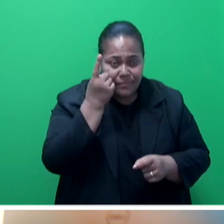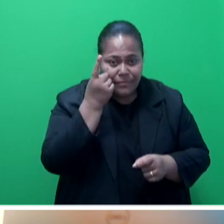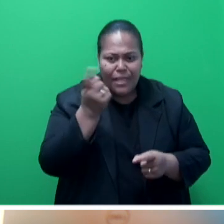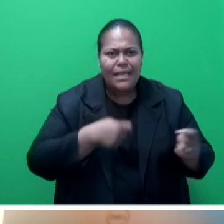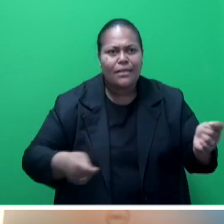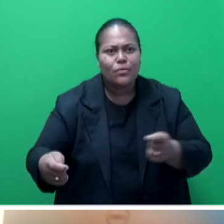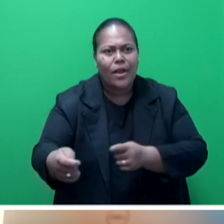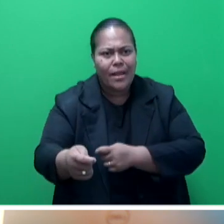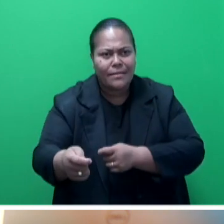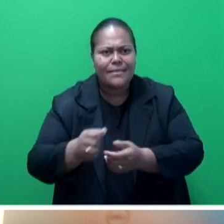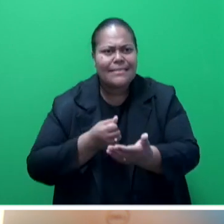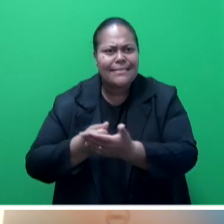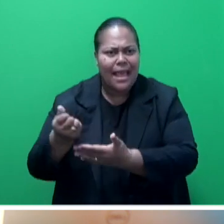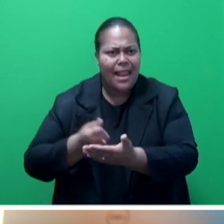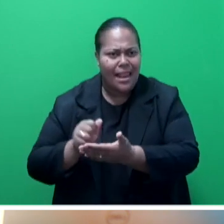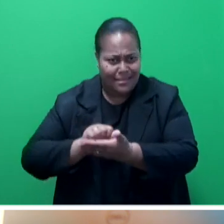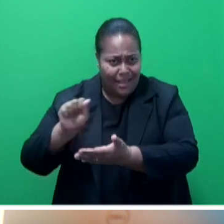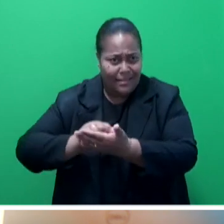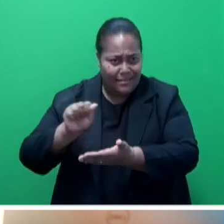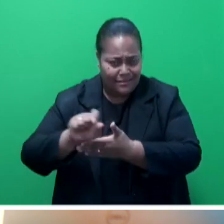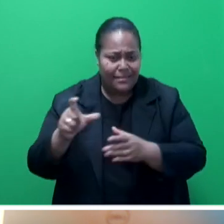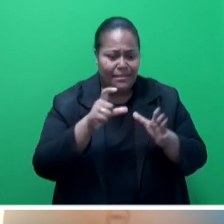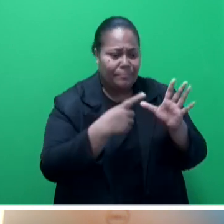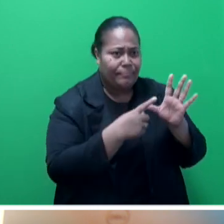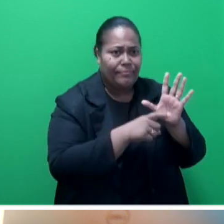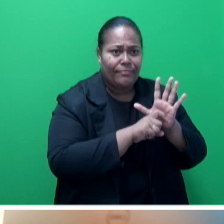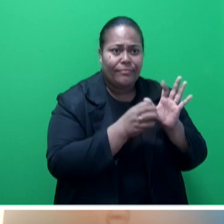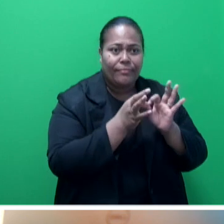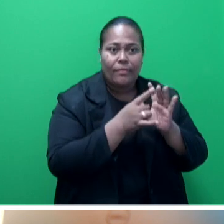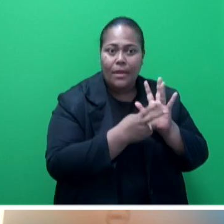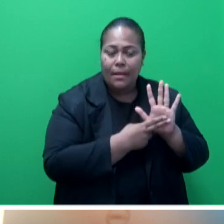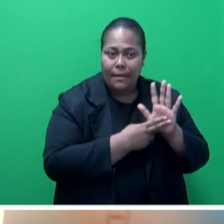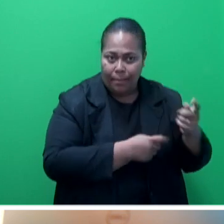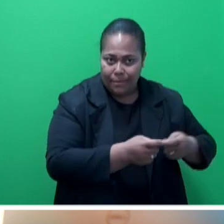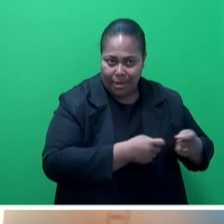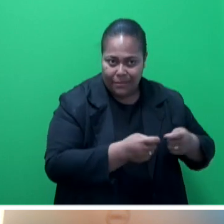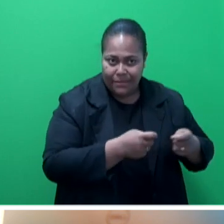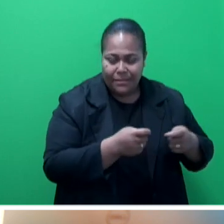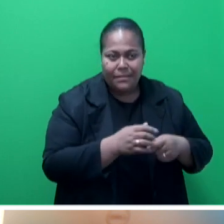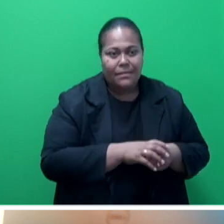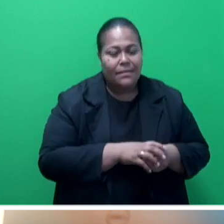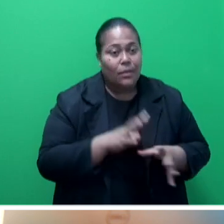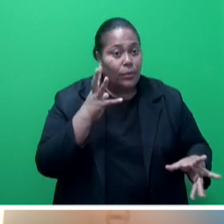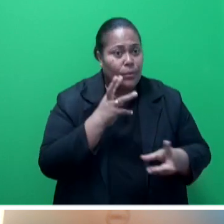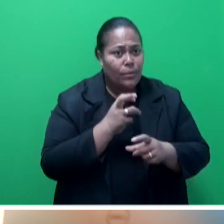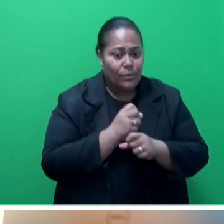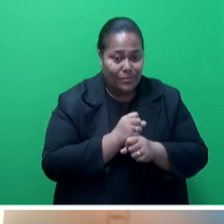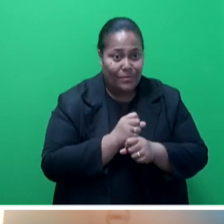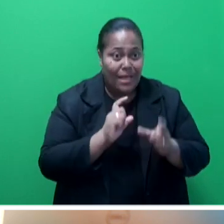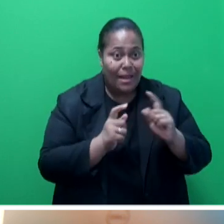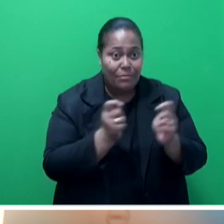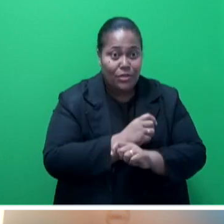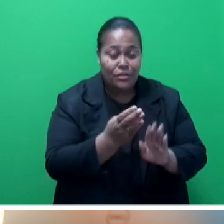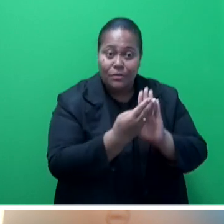carbon sequestration property rights in the carbon market. In summary, the draft climate change bill will enable the